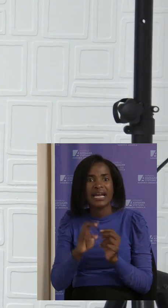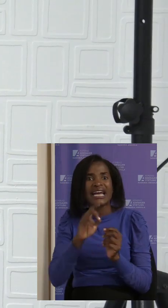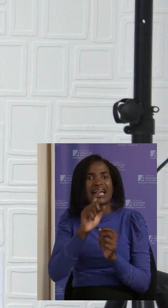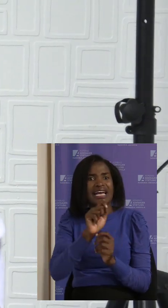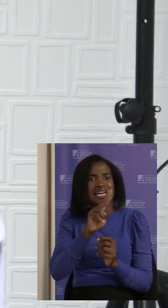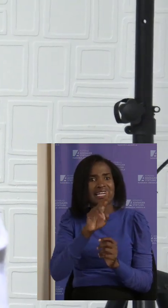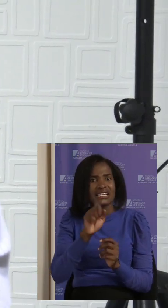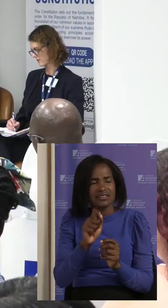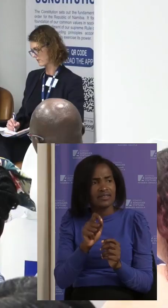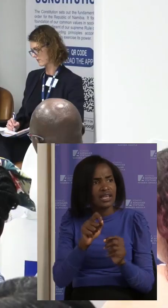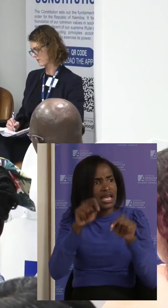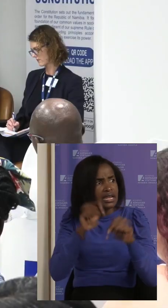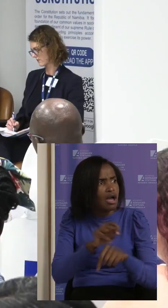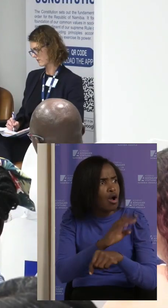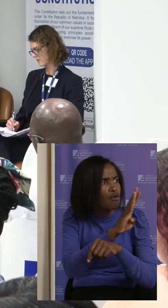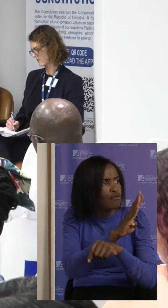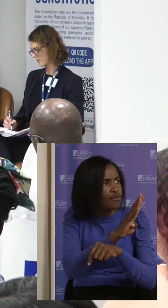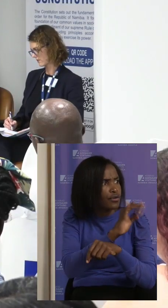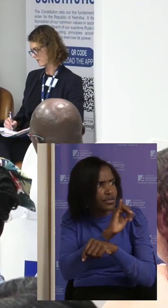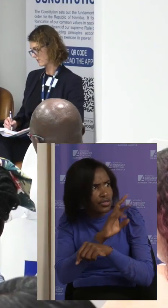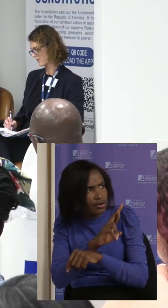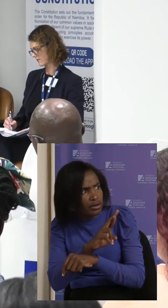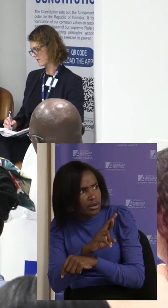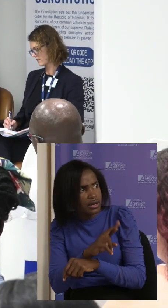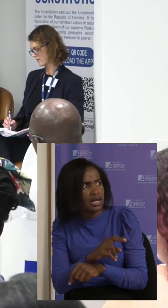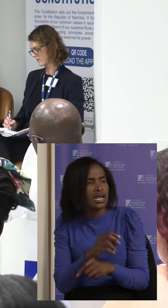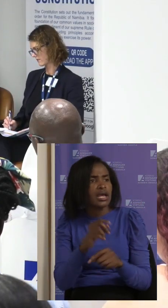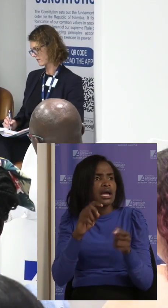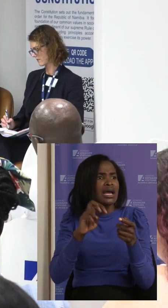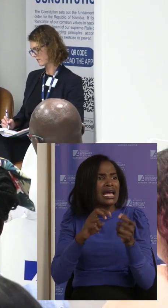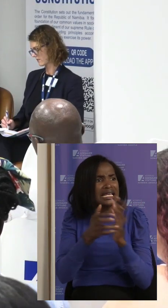the fourth revolution part, green skilling.